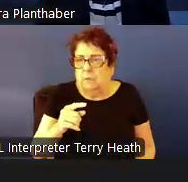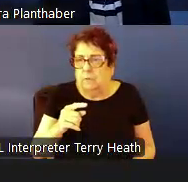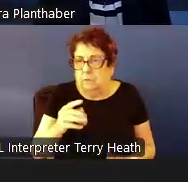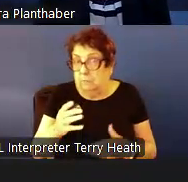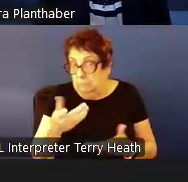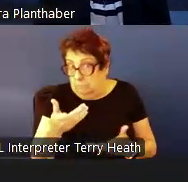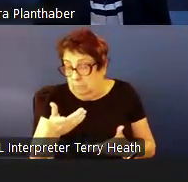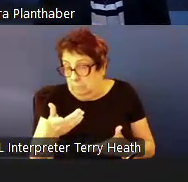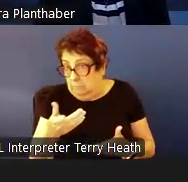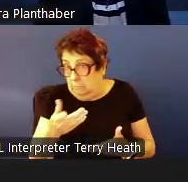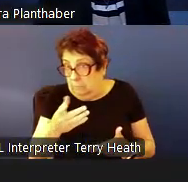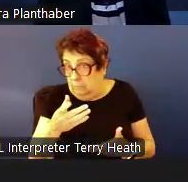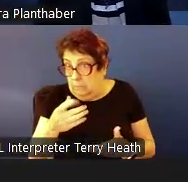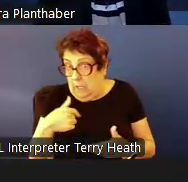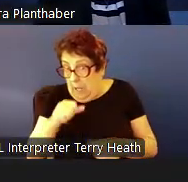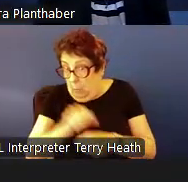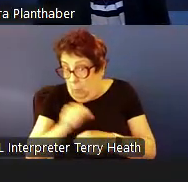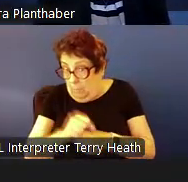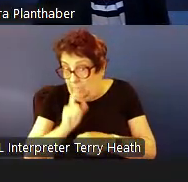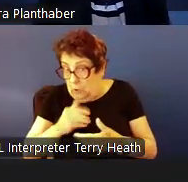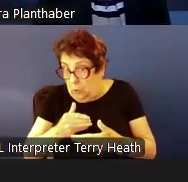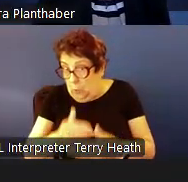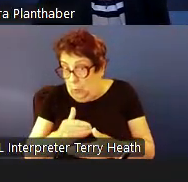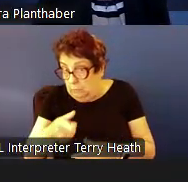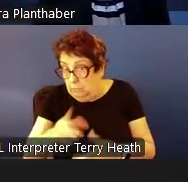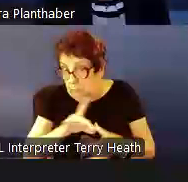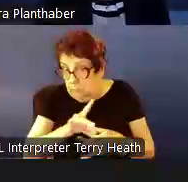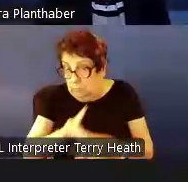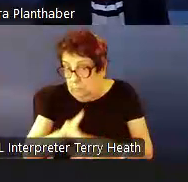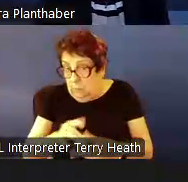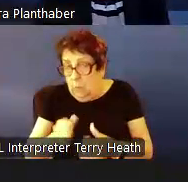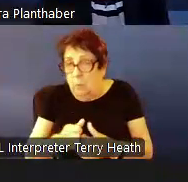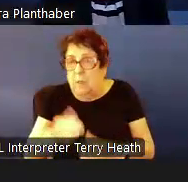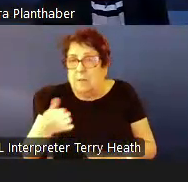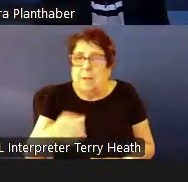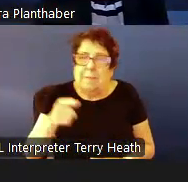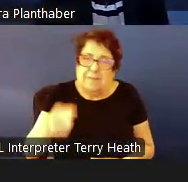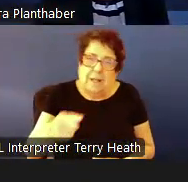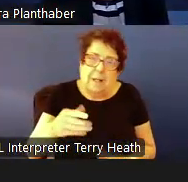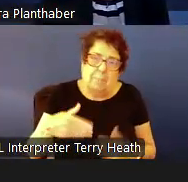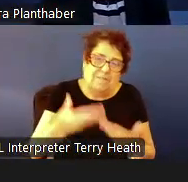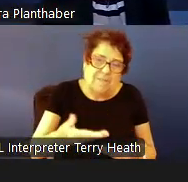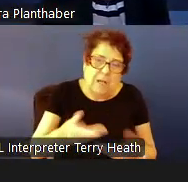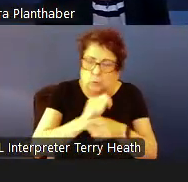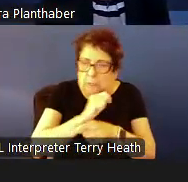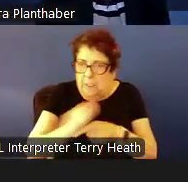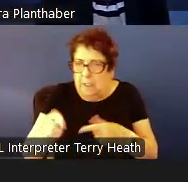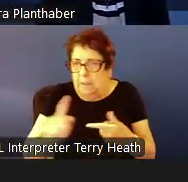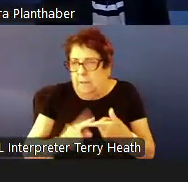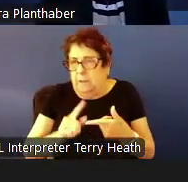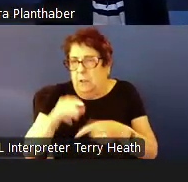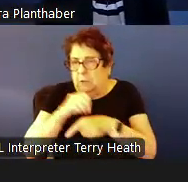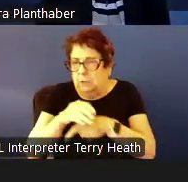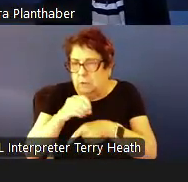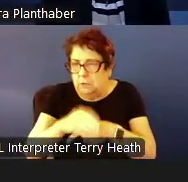working very closely with them. And NICLR provides trainings, consultations, and capacity